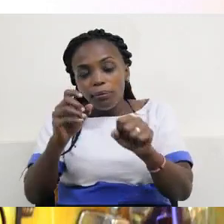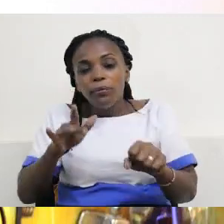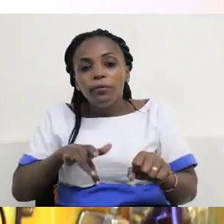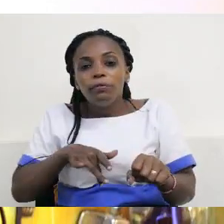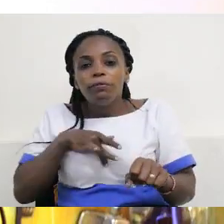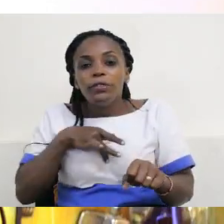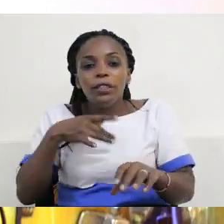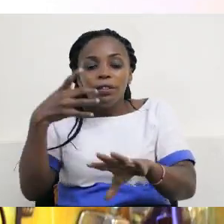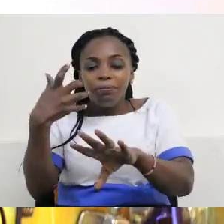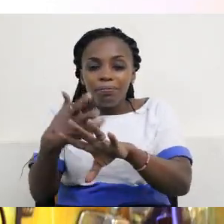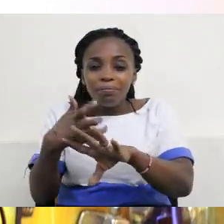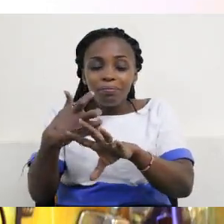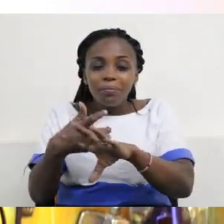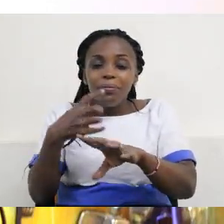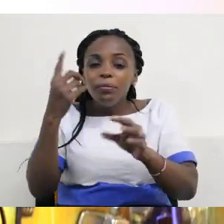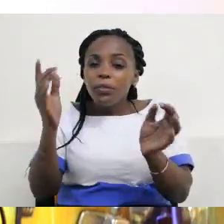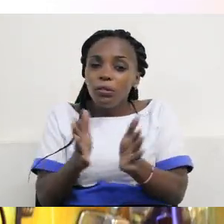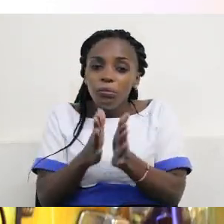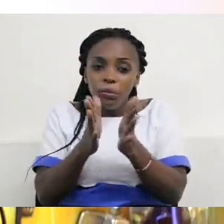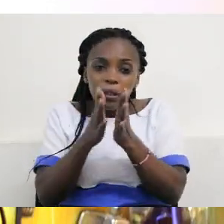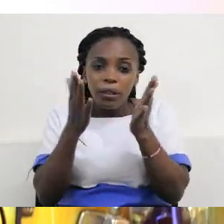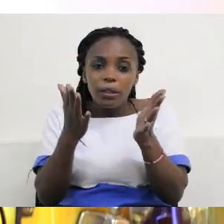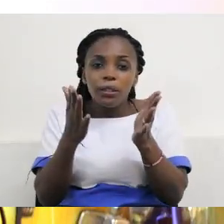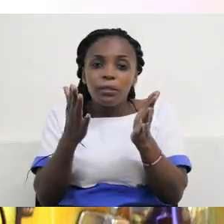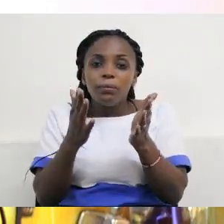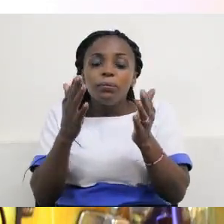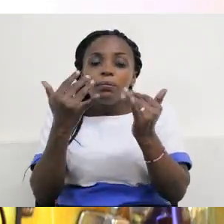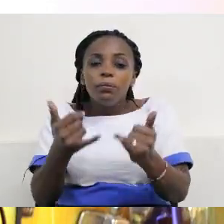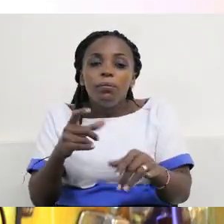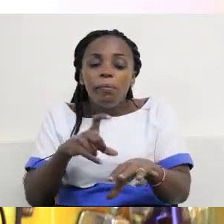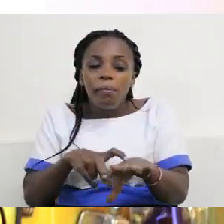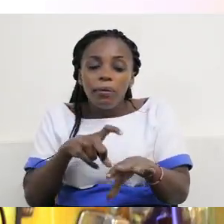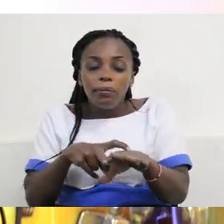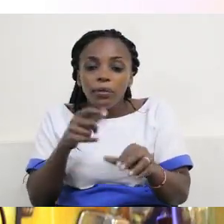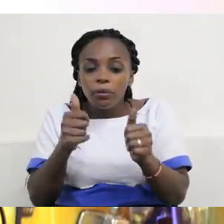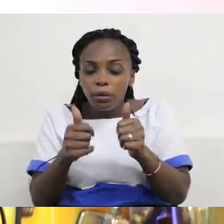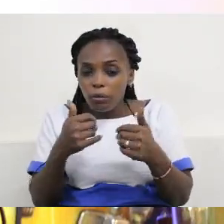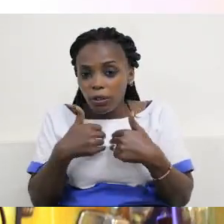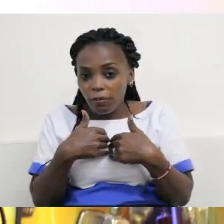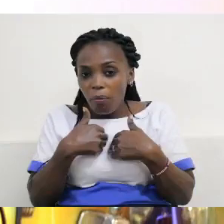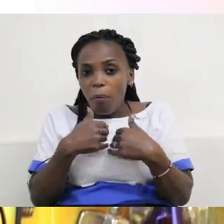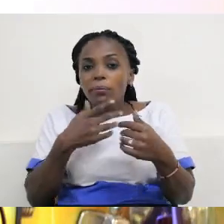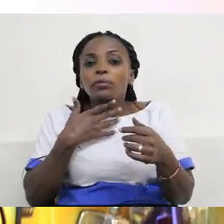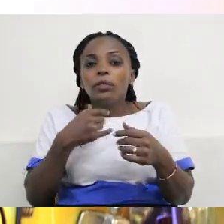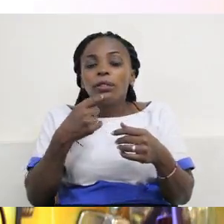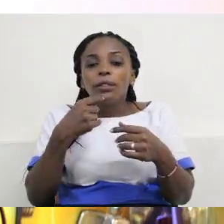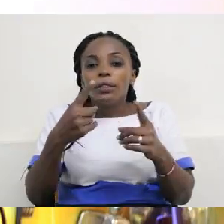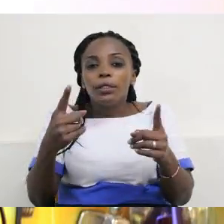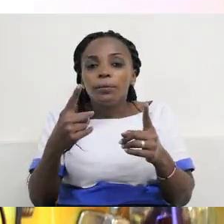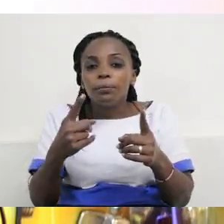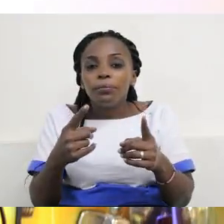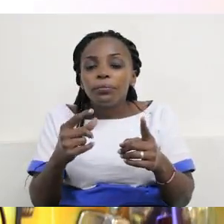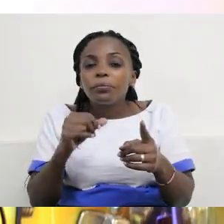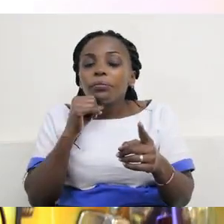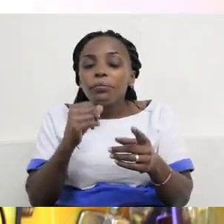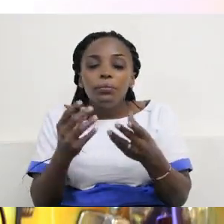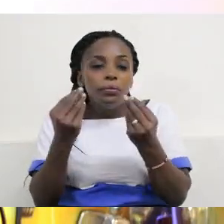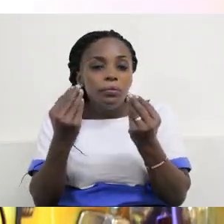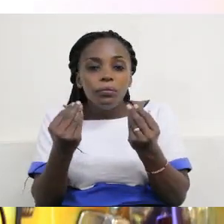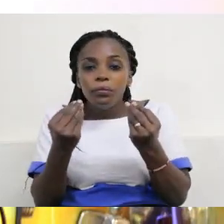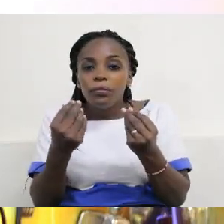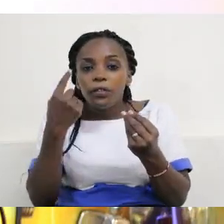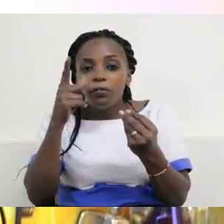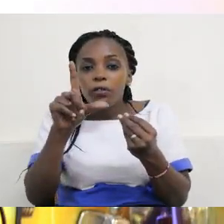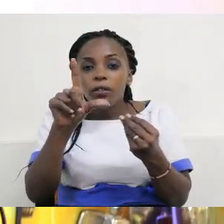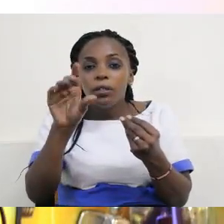like it is too difficult to praise, especially in the season that we find ourselves in. And I want to say to us, it was not even easy